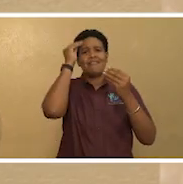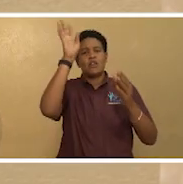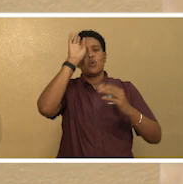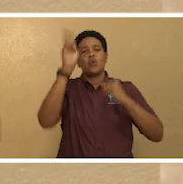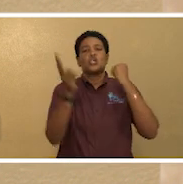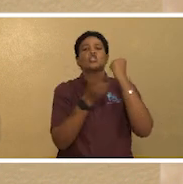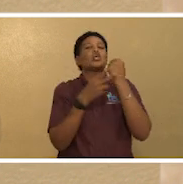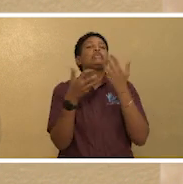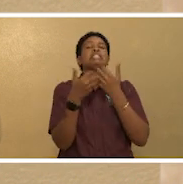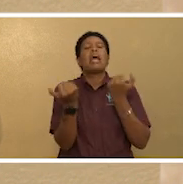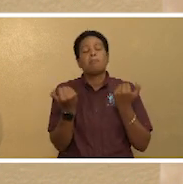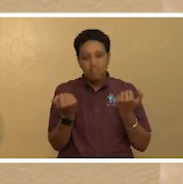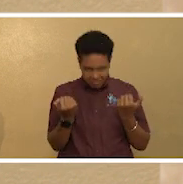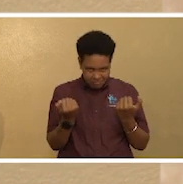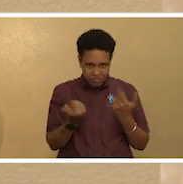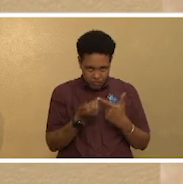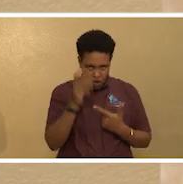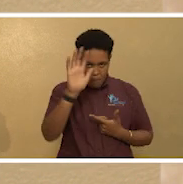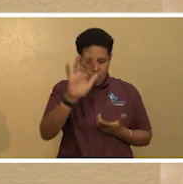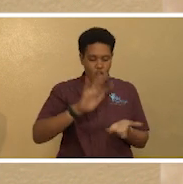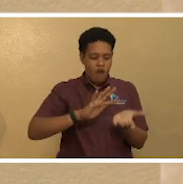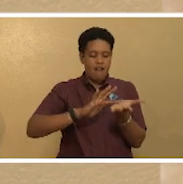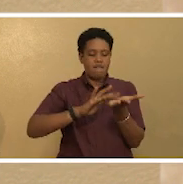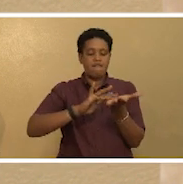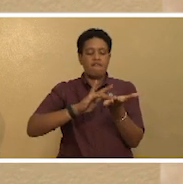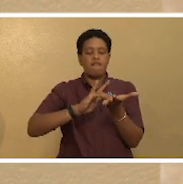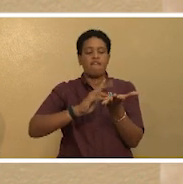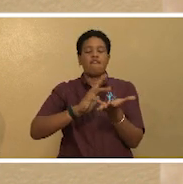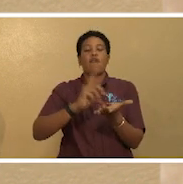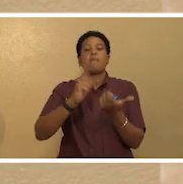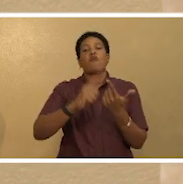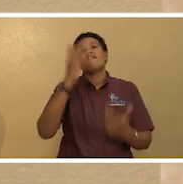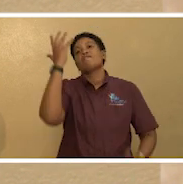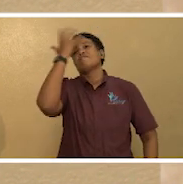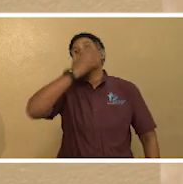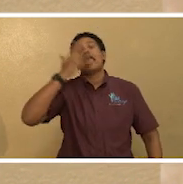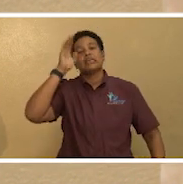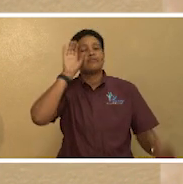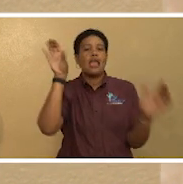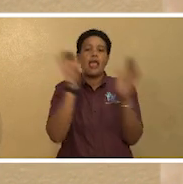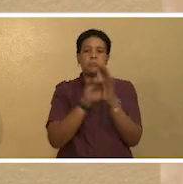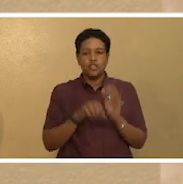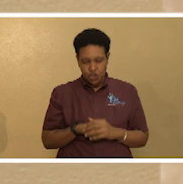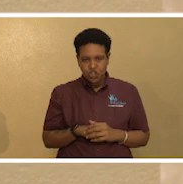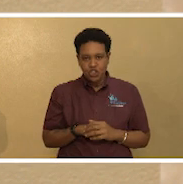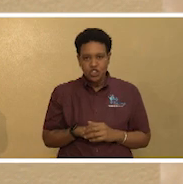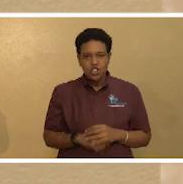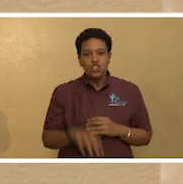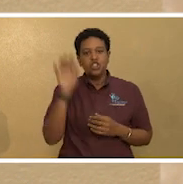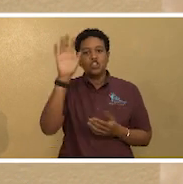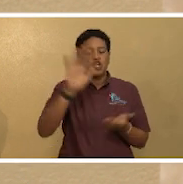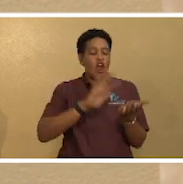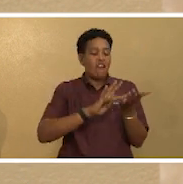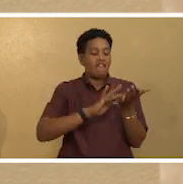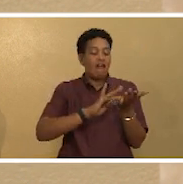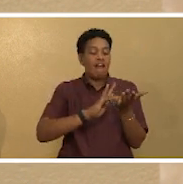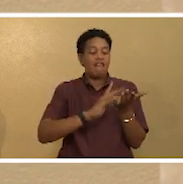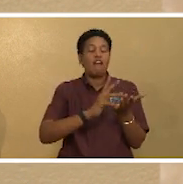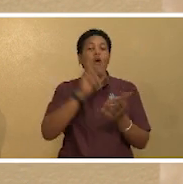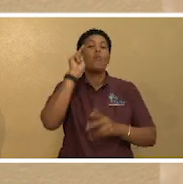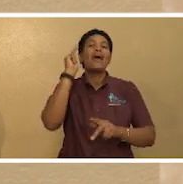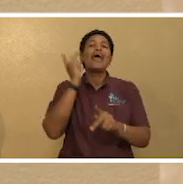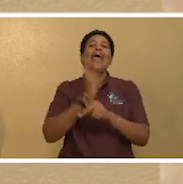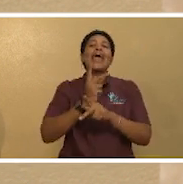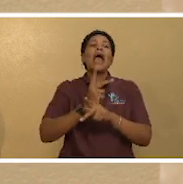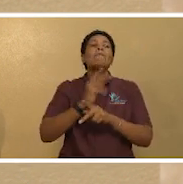stored separately from your fingerprints and facial image. Your fingerprints will be kept